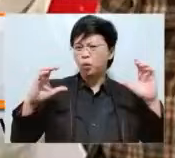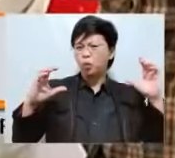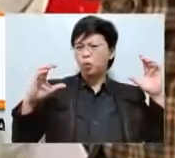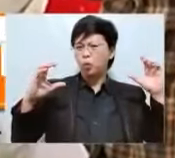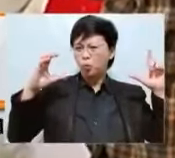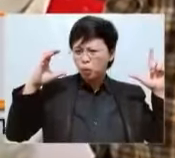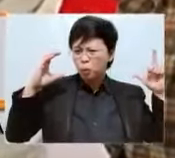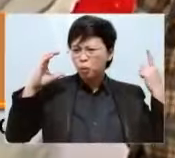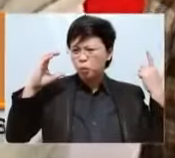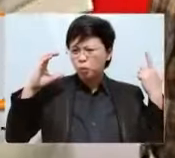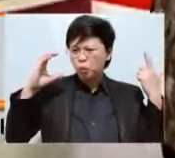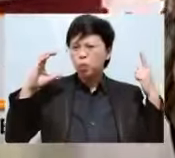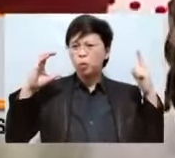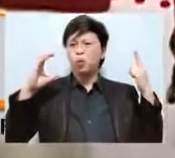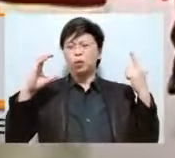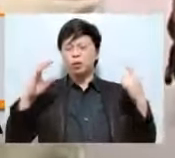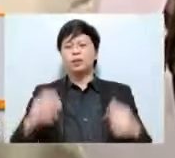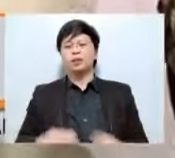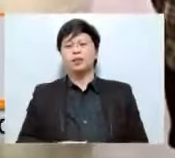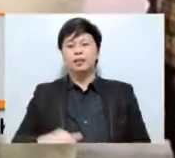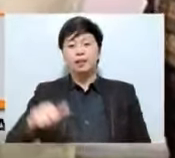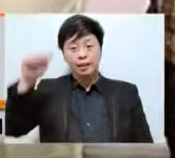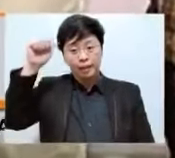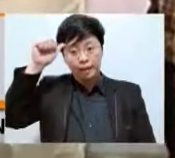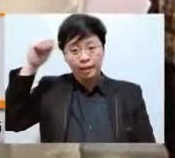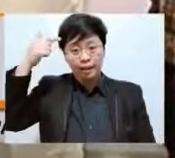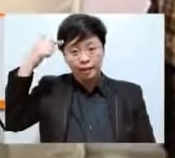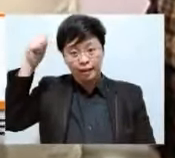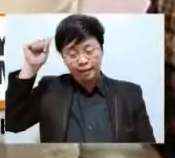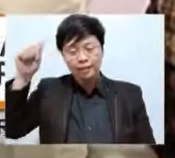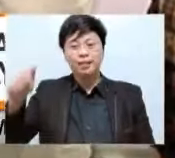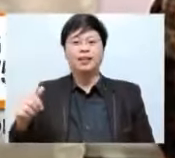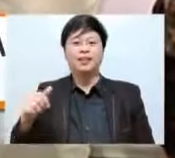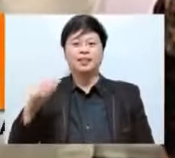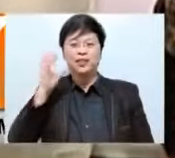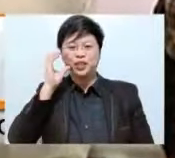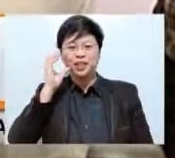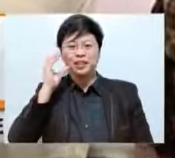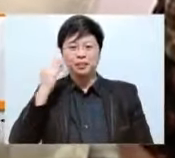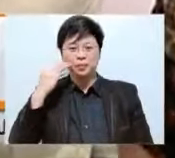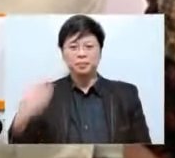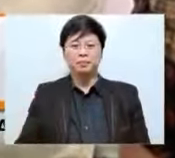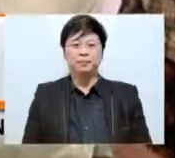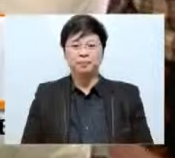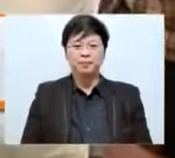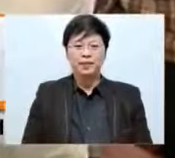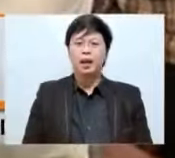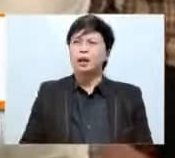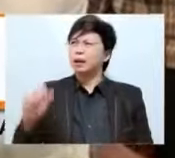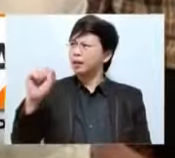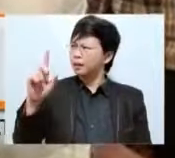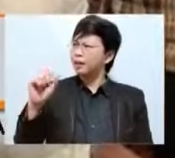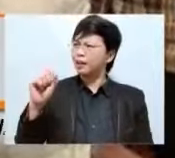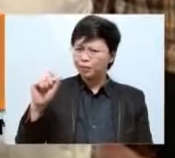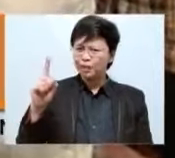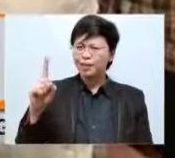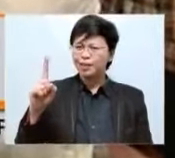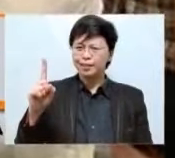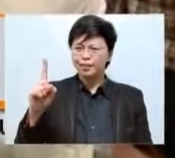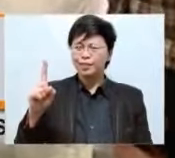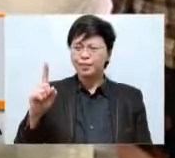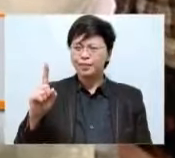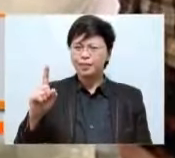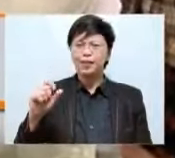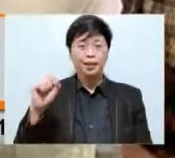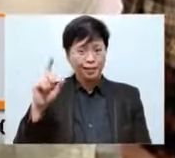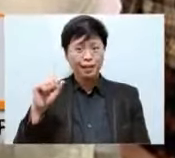them, perfect score. Actually, even better than perfect. I'd give them an 11 out of 10. Yeah. They were very, of course, disciplined but in